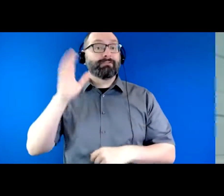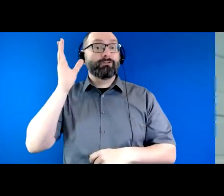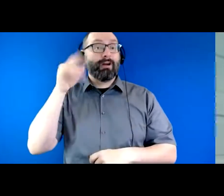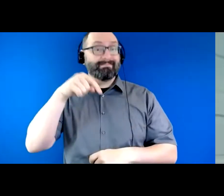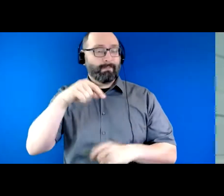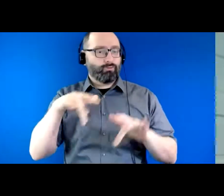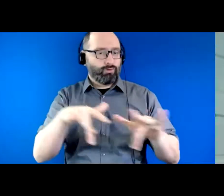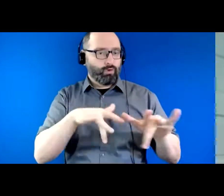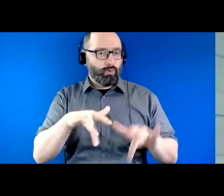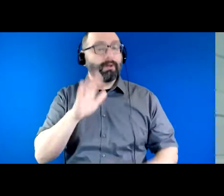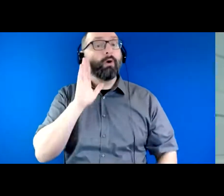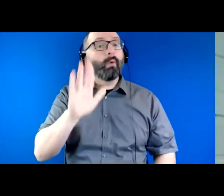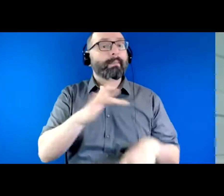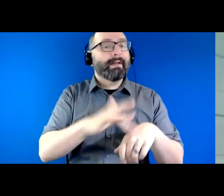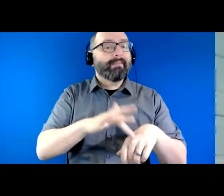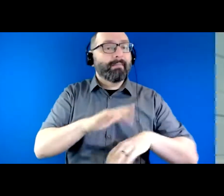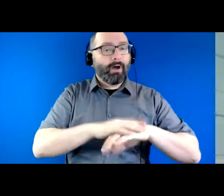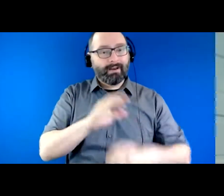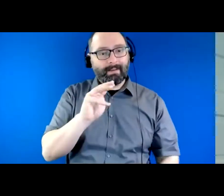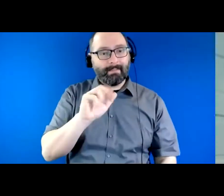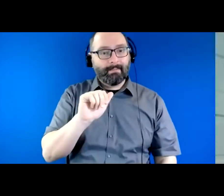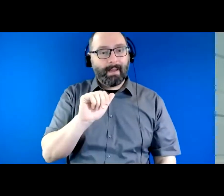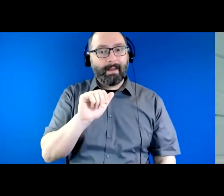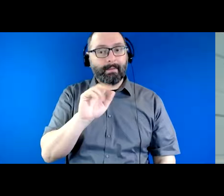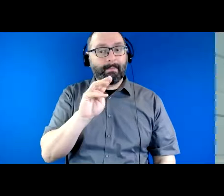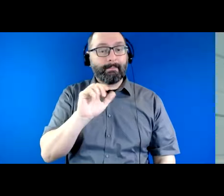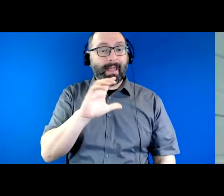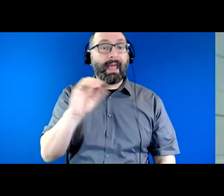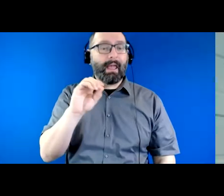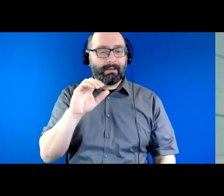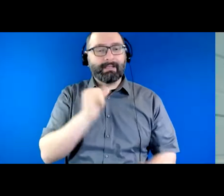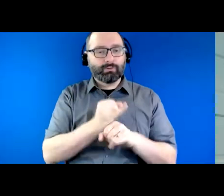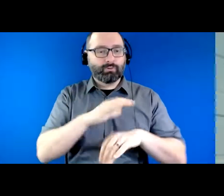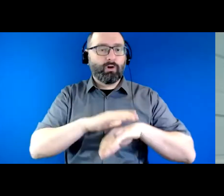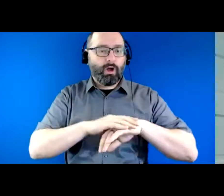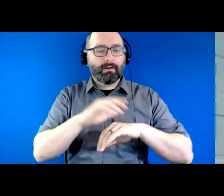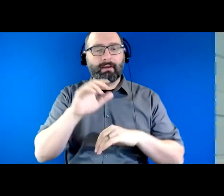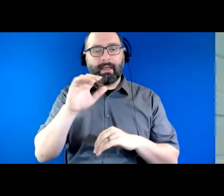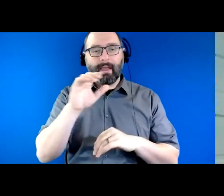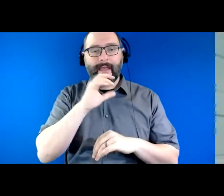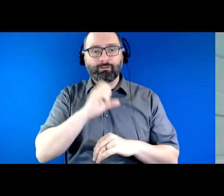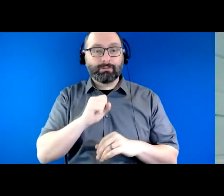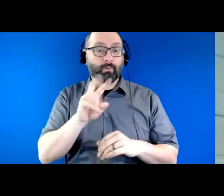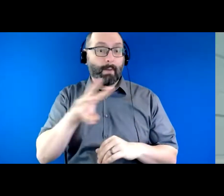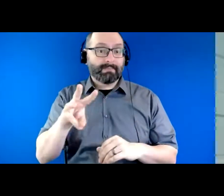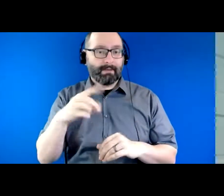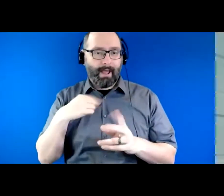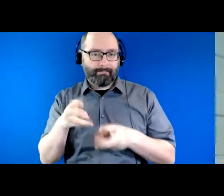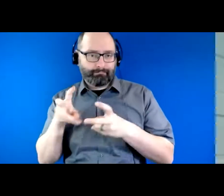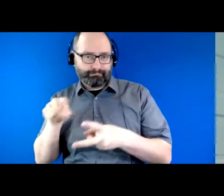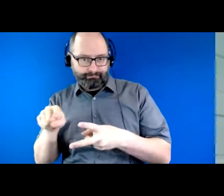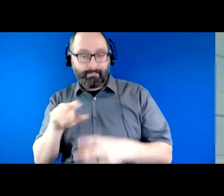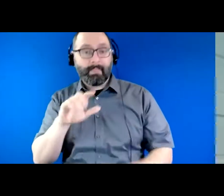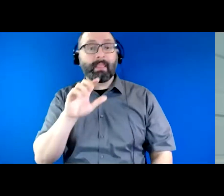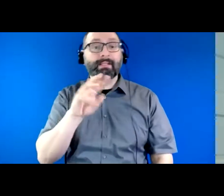recorded and will be available on the MAC and Institute on Aging websites, which I have put into the chat,